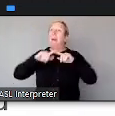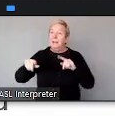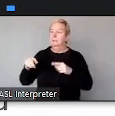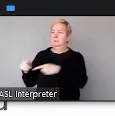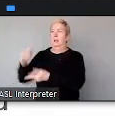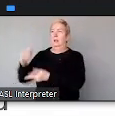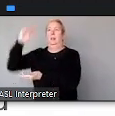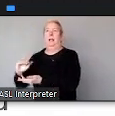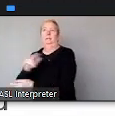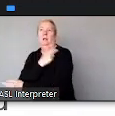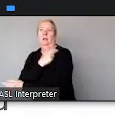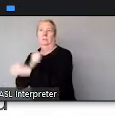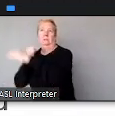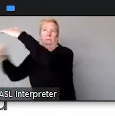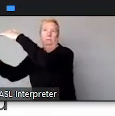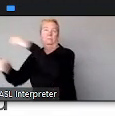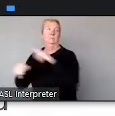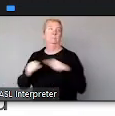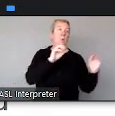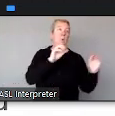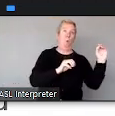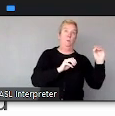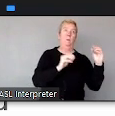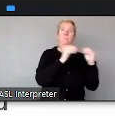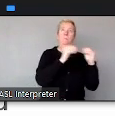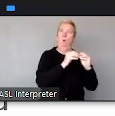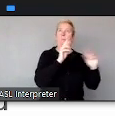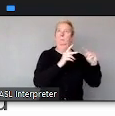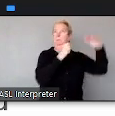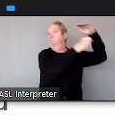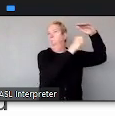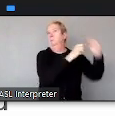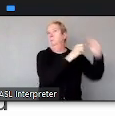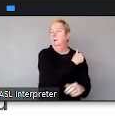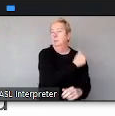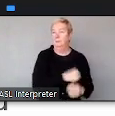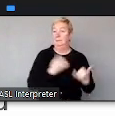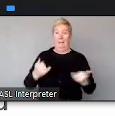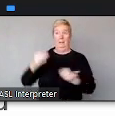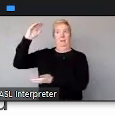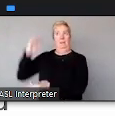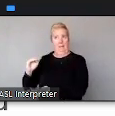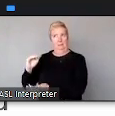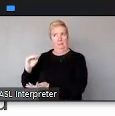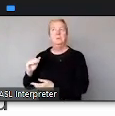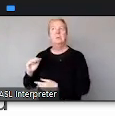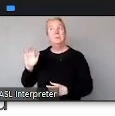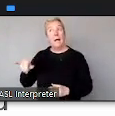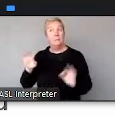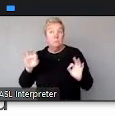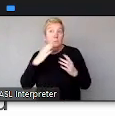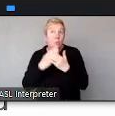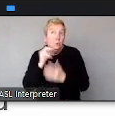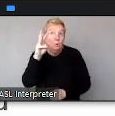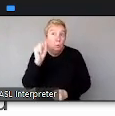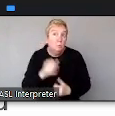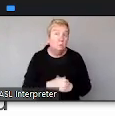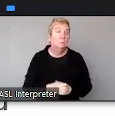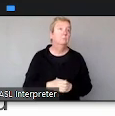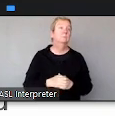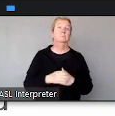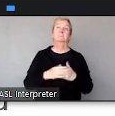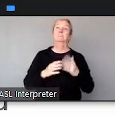hospitalizations as a percentage of people who get COVID and this variant than previous strains. So that's good news for us, right?